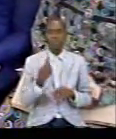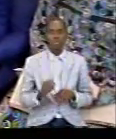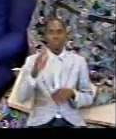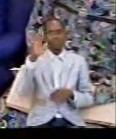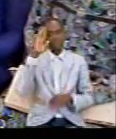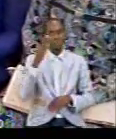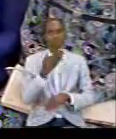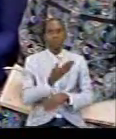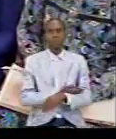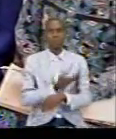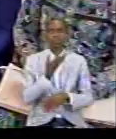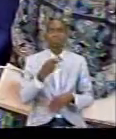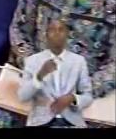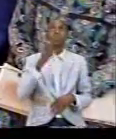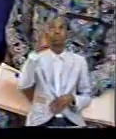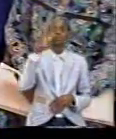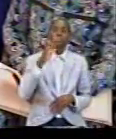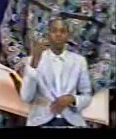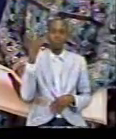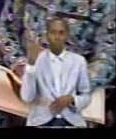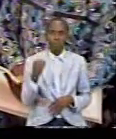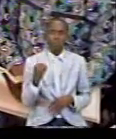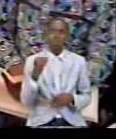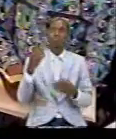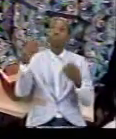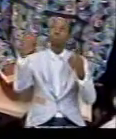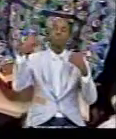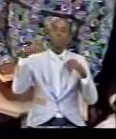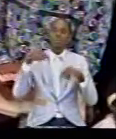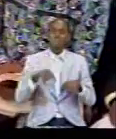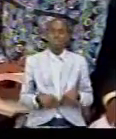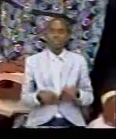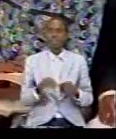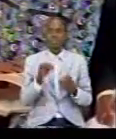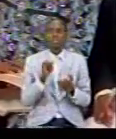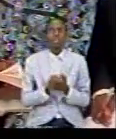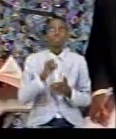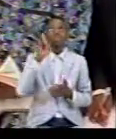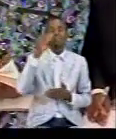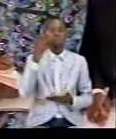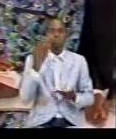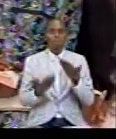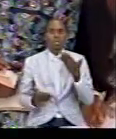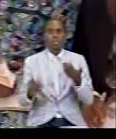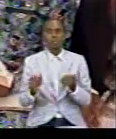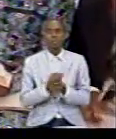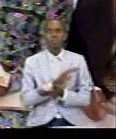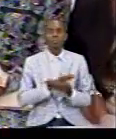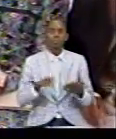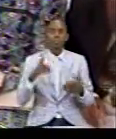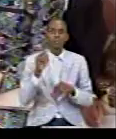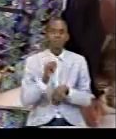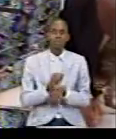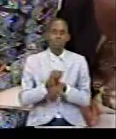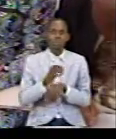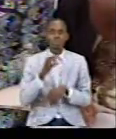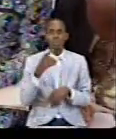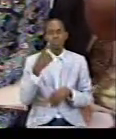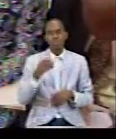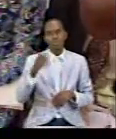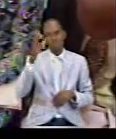God was manifested, that he might destroy the works of the